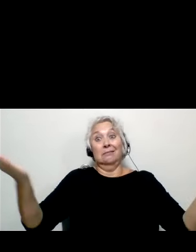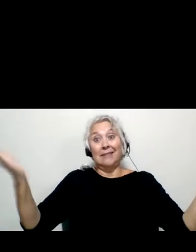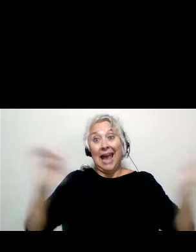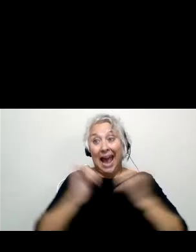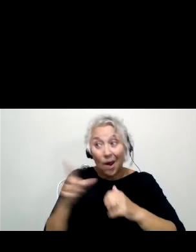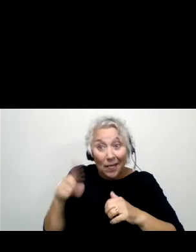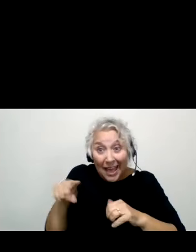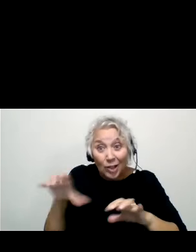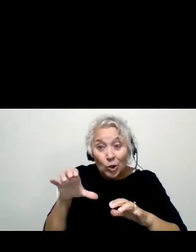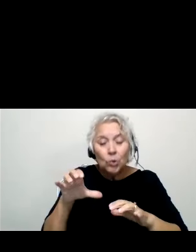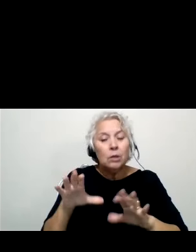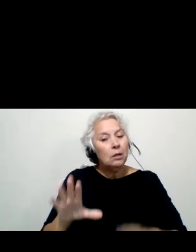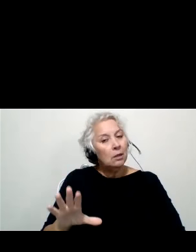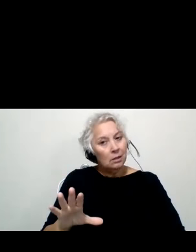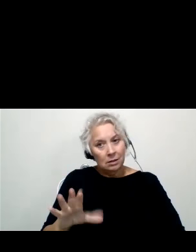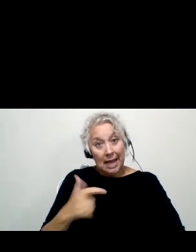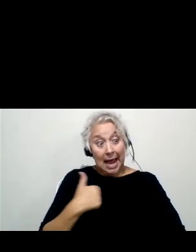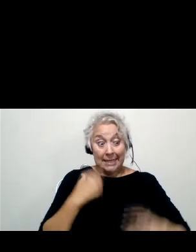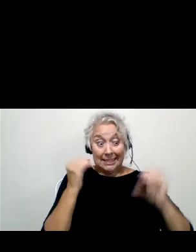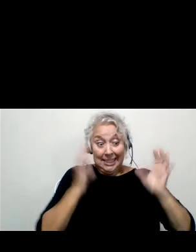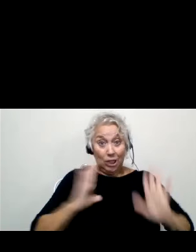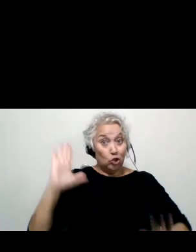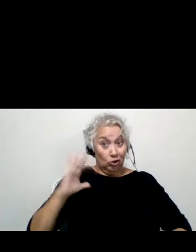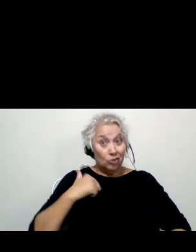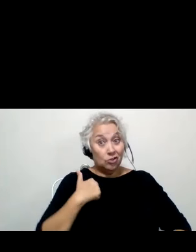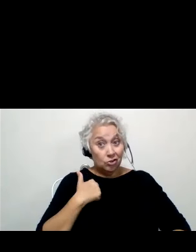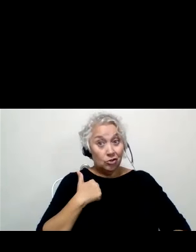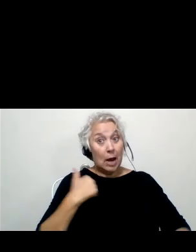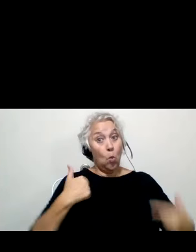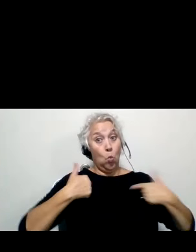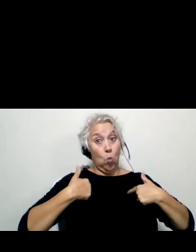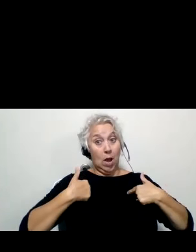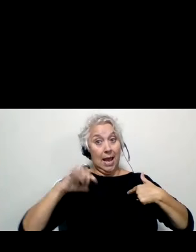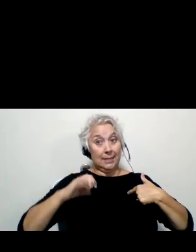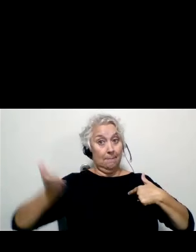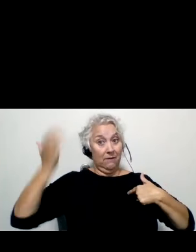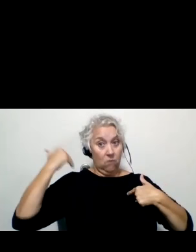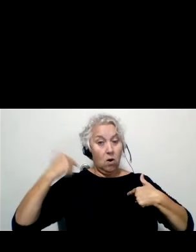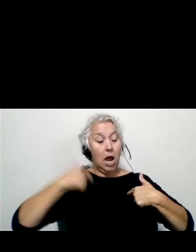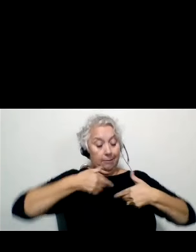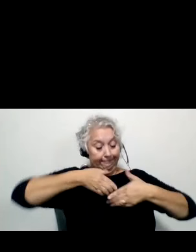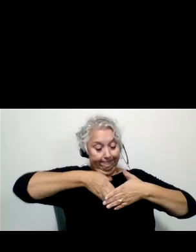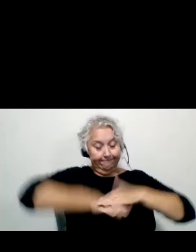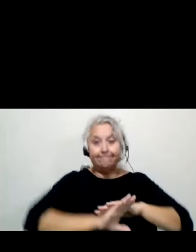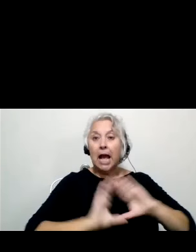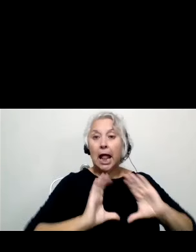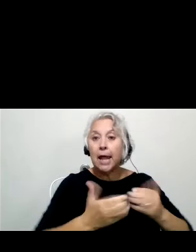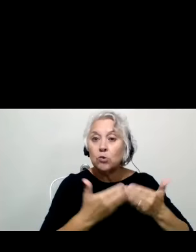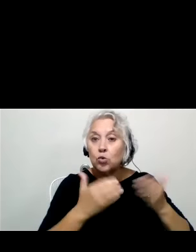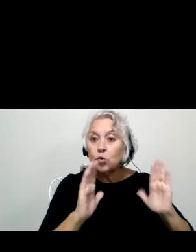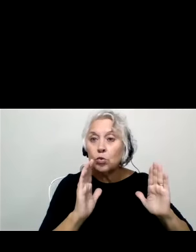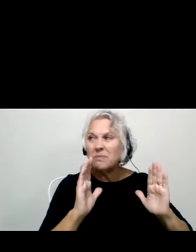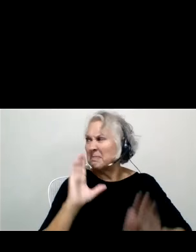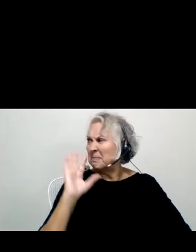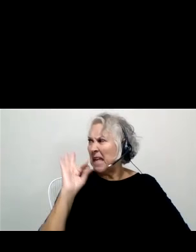they do that? And I will tell you as a teacher what I did. When I walked into my classroom in the late